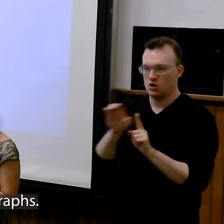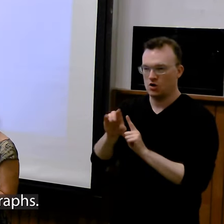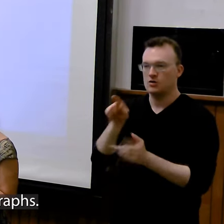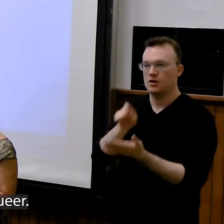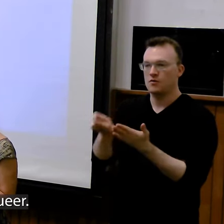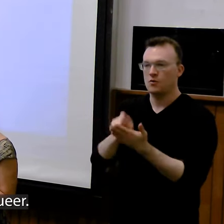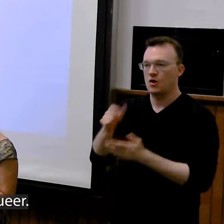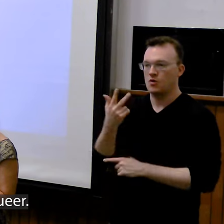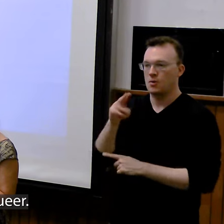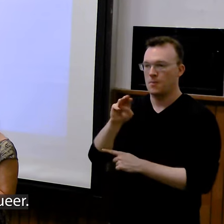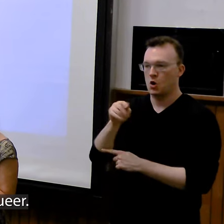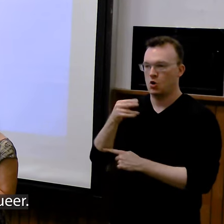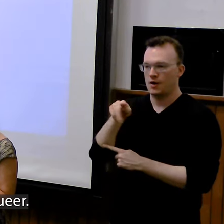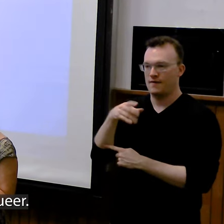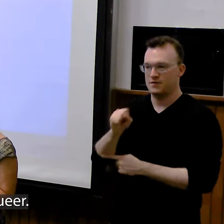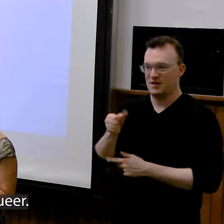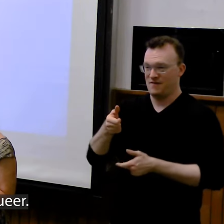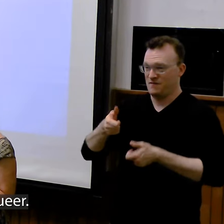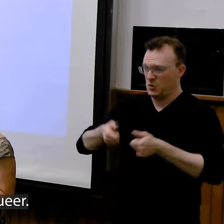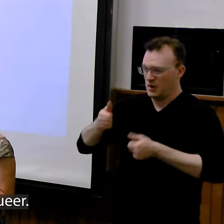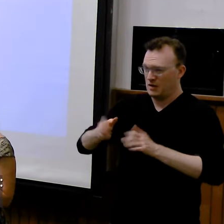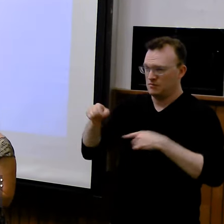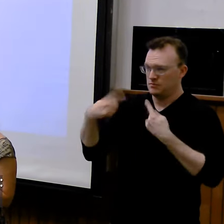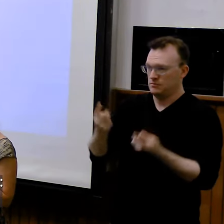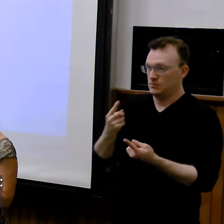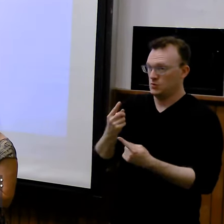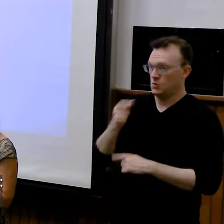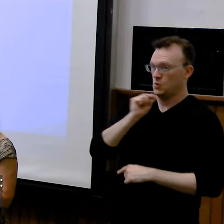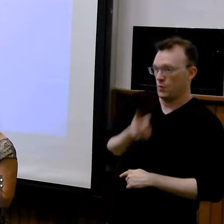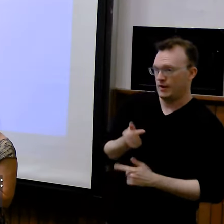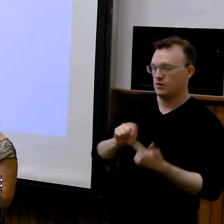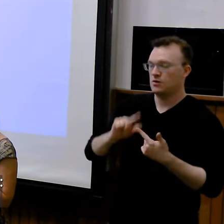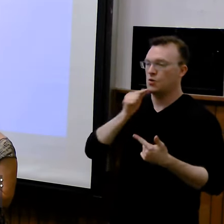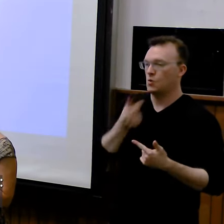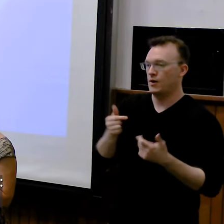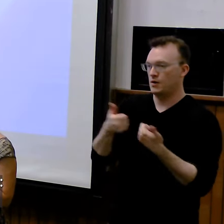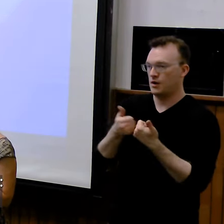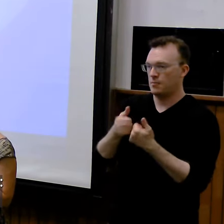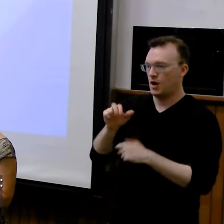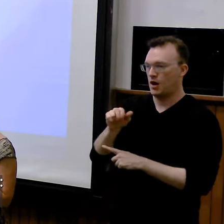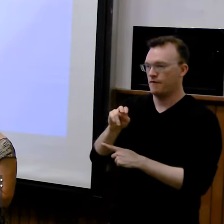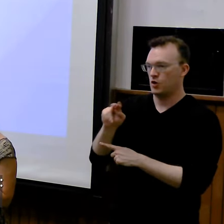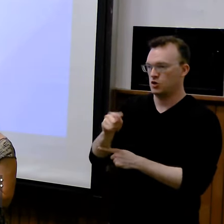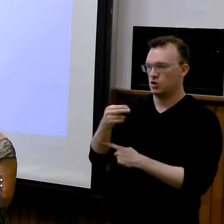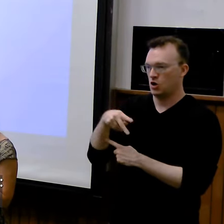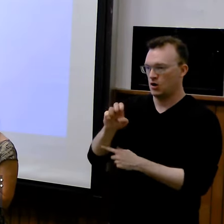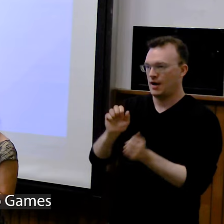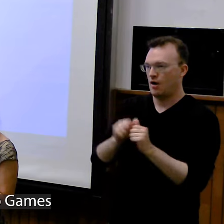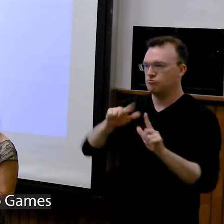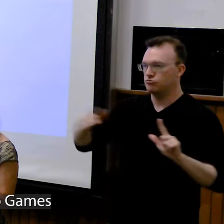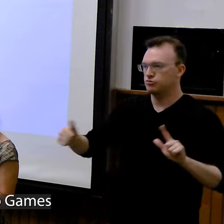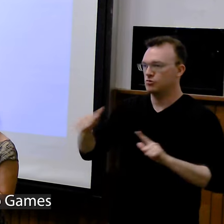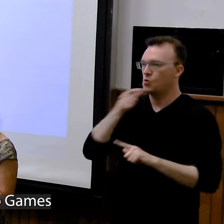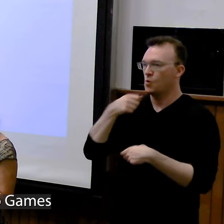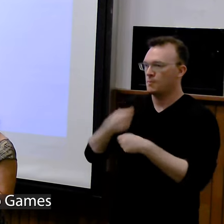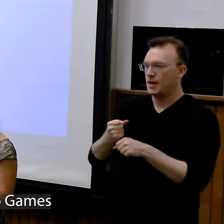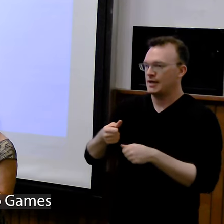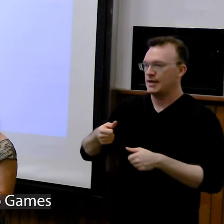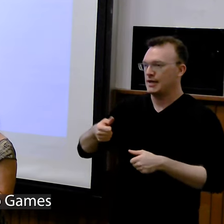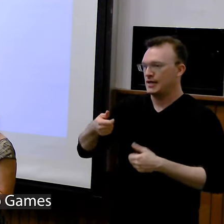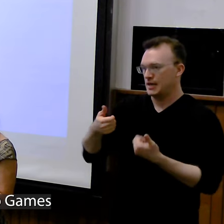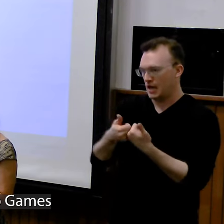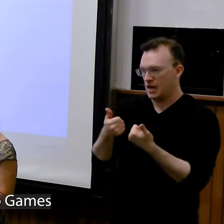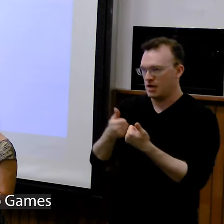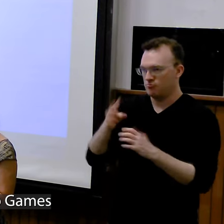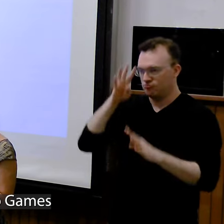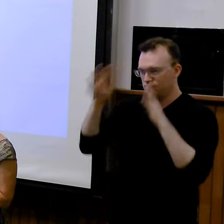3 monographs, Video Games Have Always Been Queer, The Queer Games Avant-Garde, How LGBTQ Game Makers Are Reimagining the